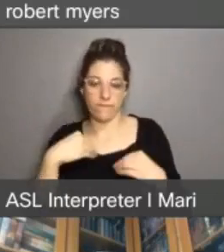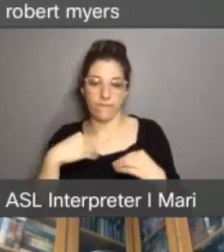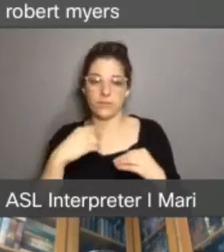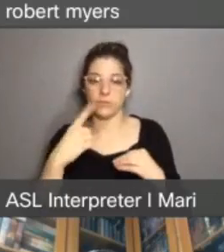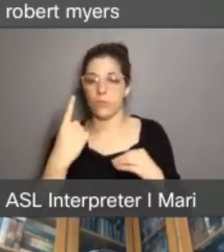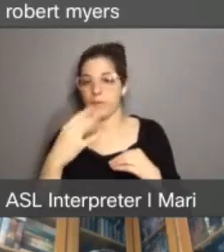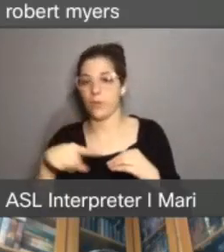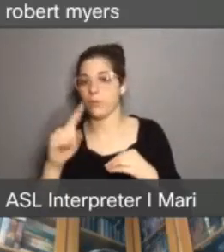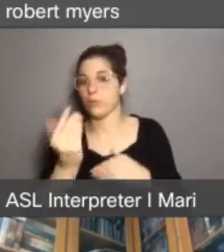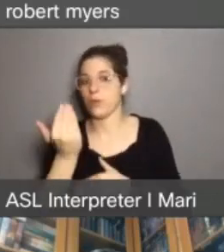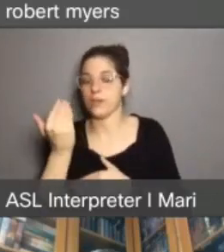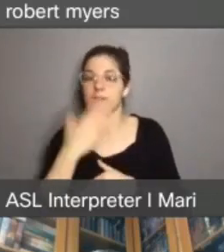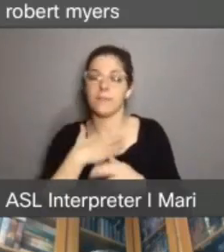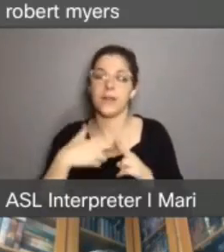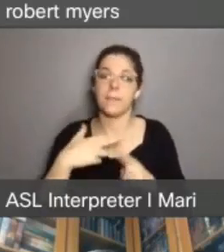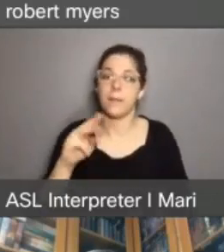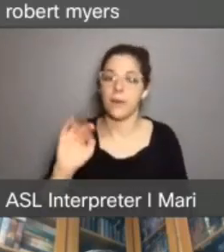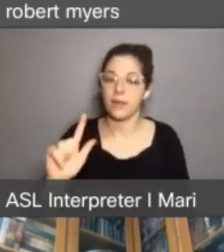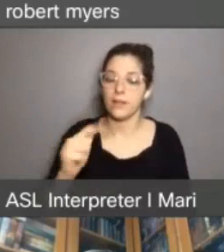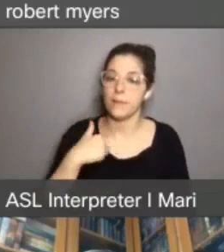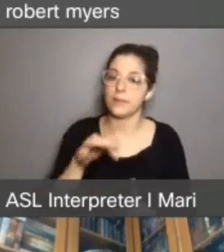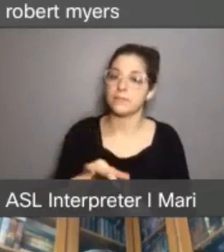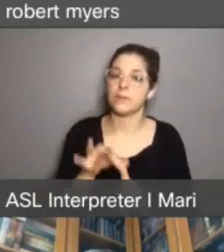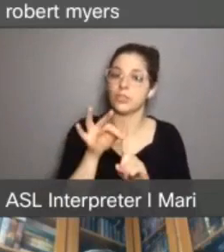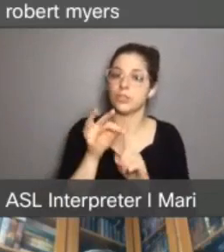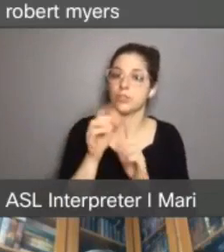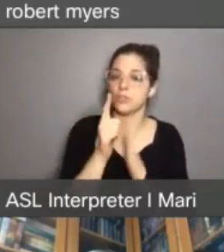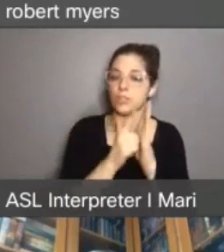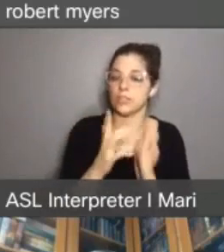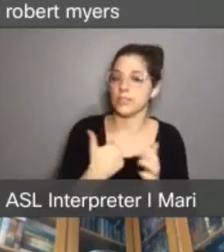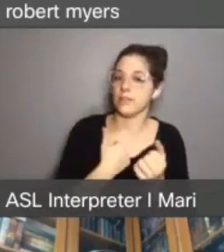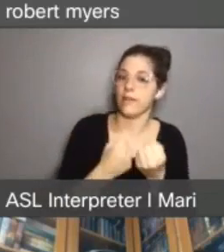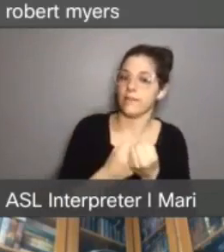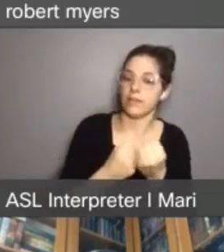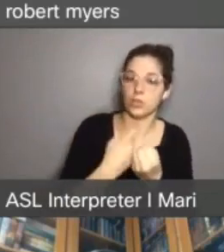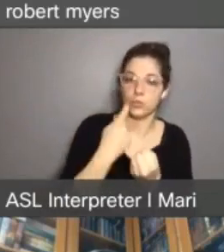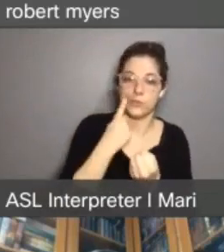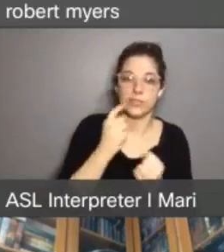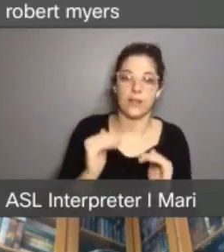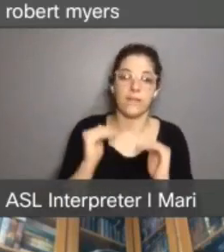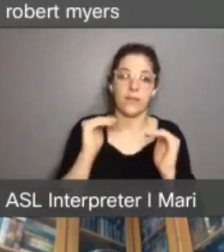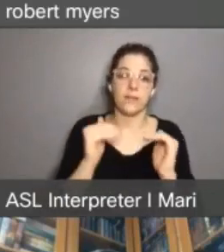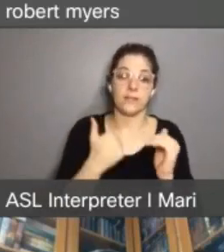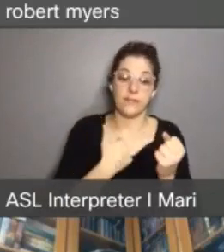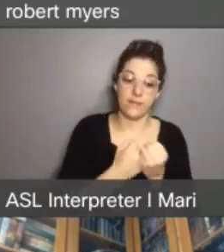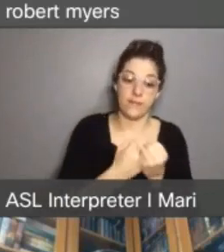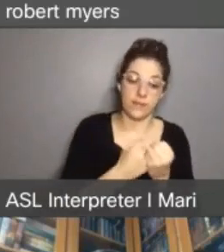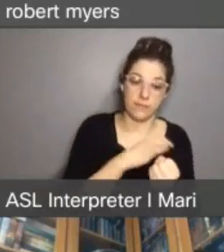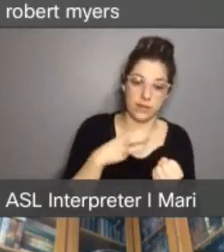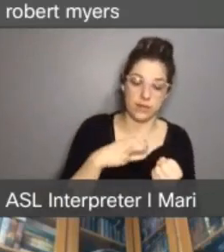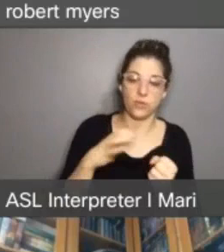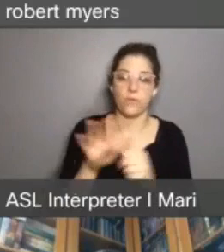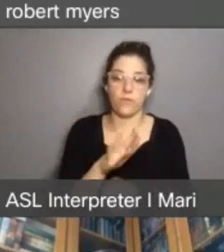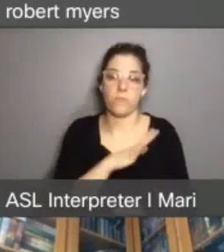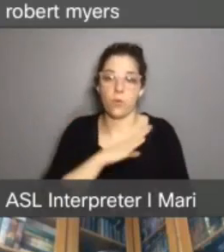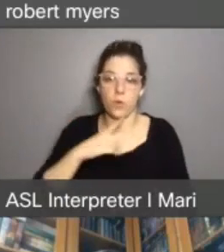those mornings. My name is Michael Gilberg. I'm a special ed attorney and self-advocate who was recently elevated from the self-advocate committee to the full board.